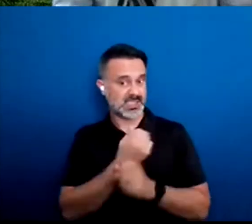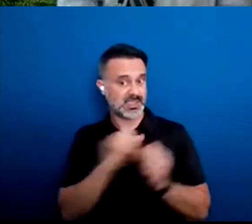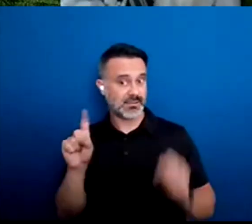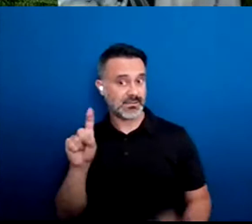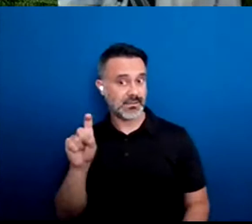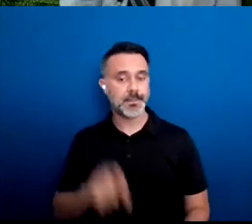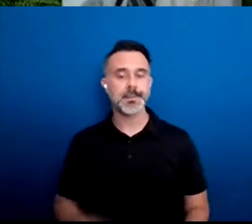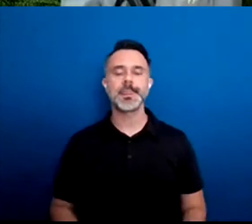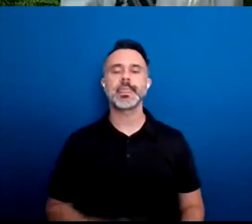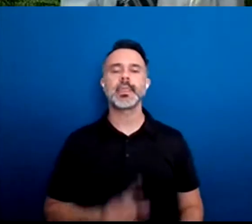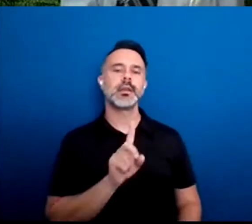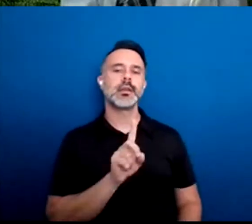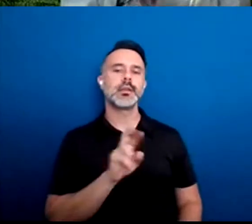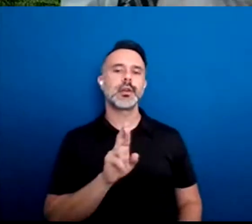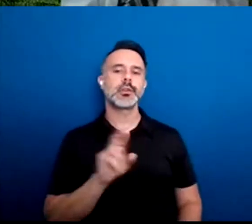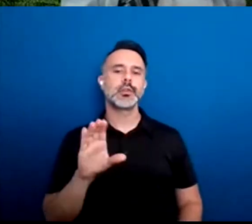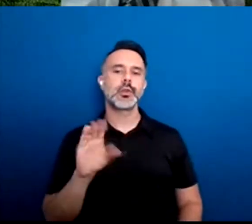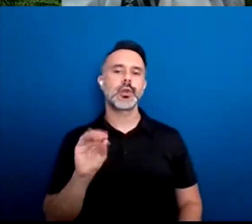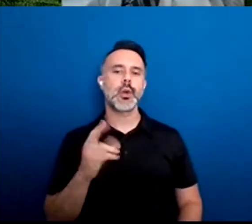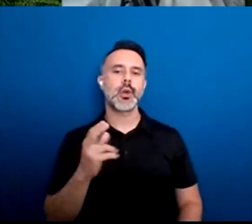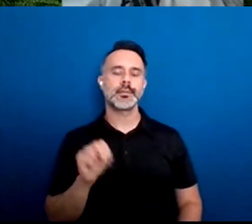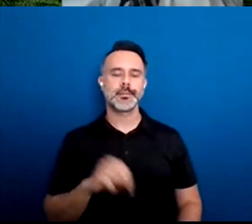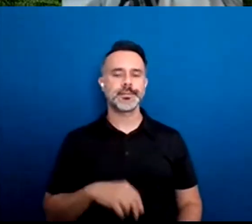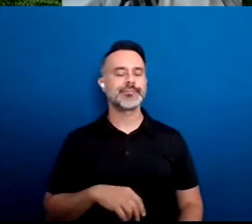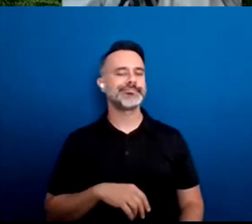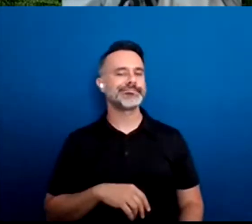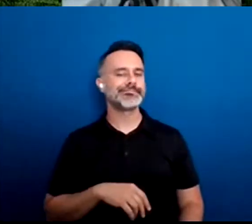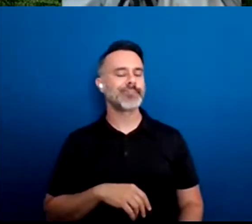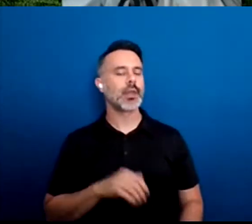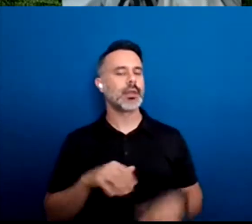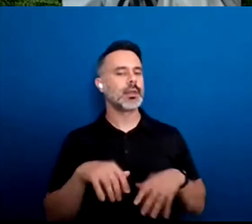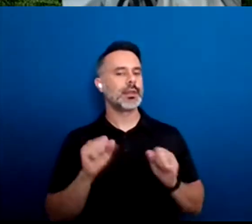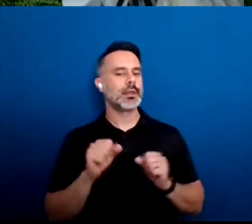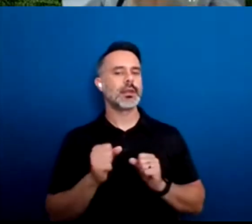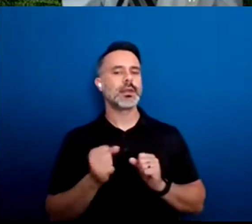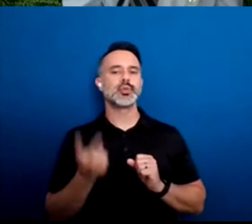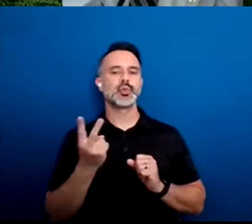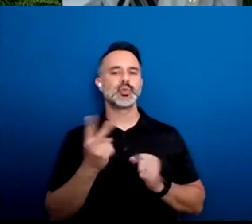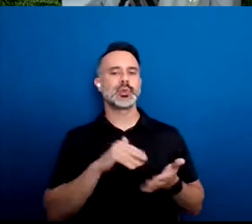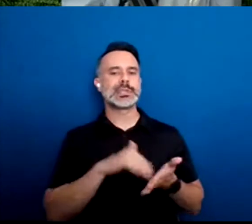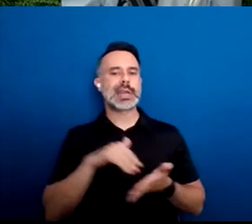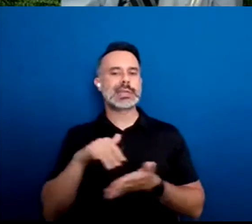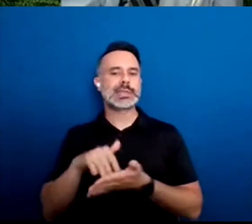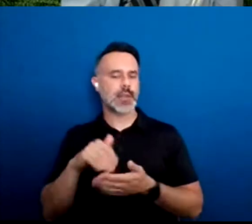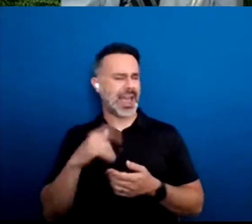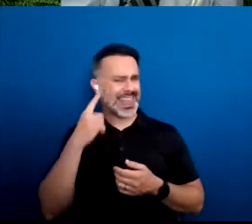Yeah, there were just two small studies, I think just published today, on